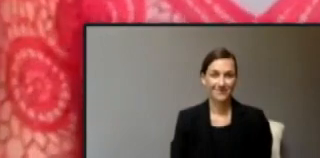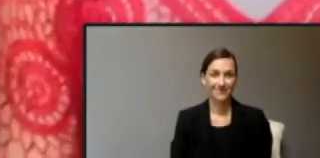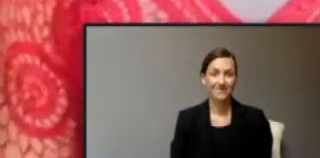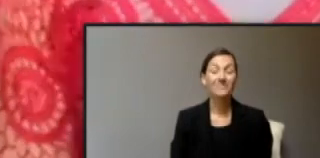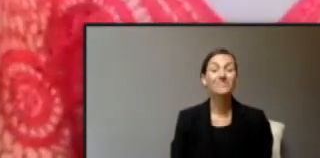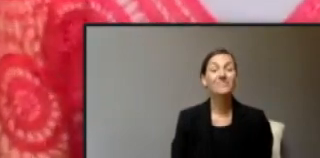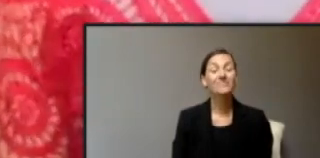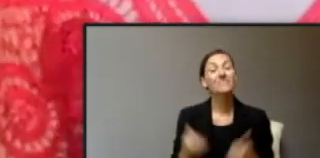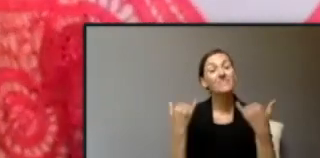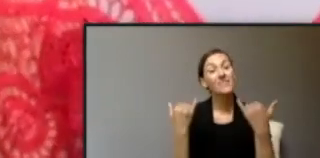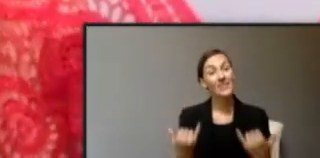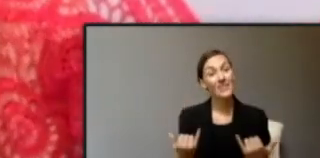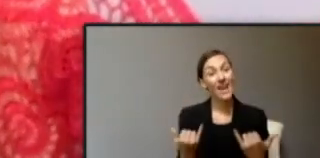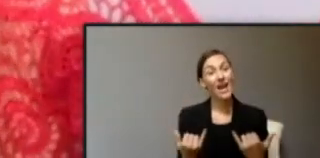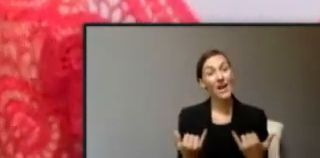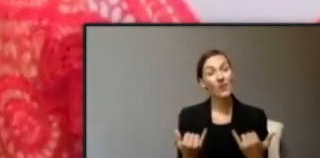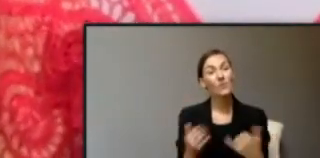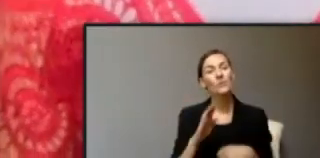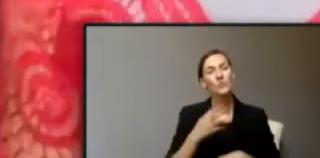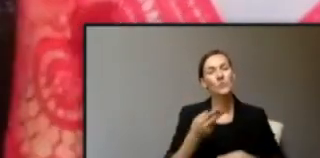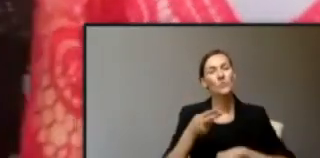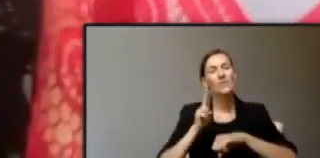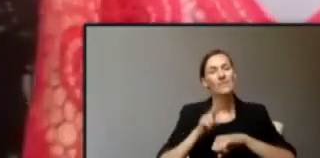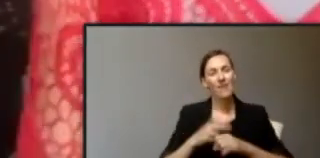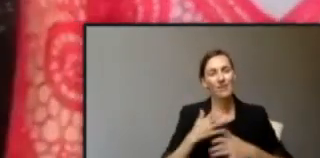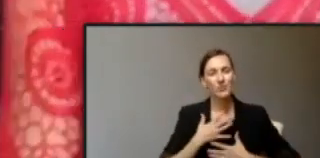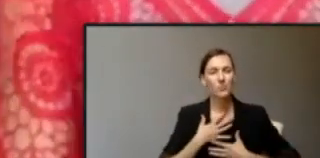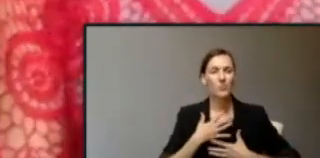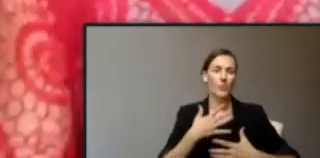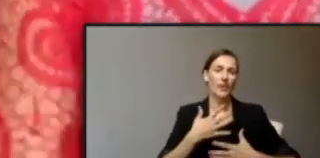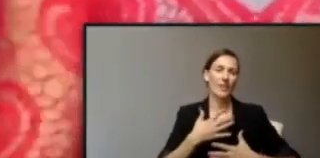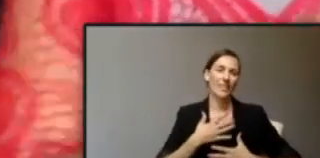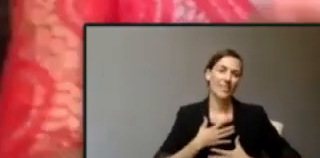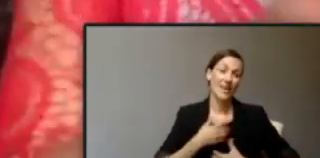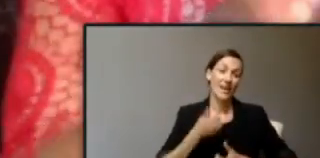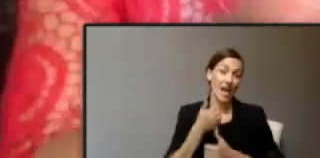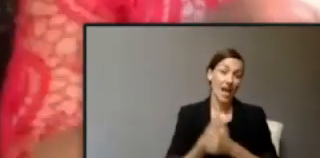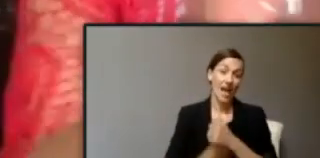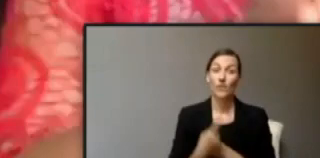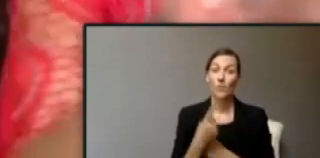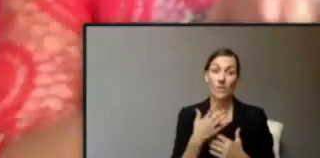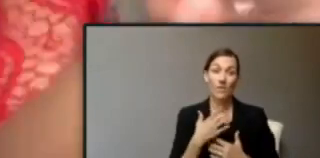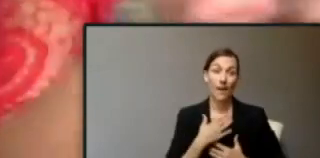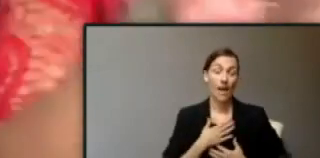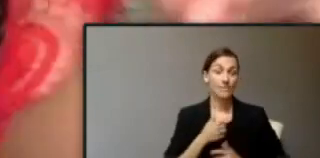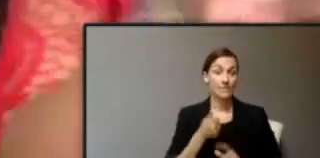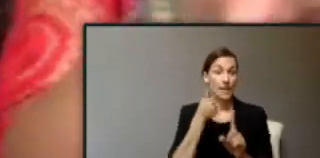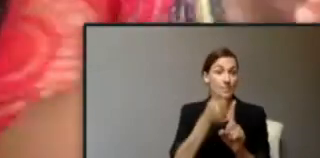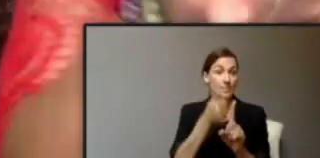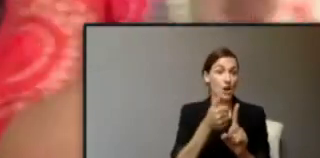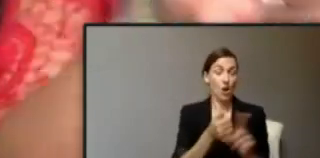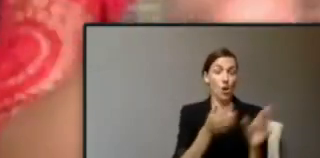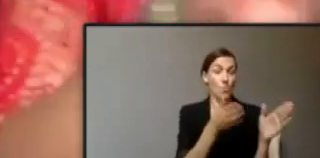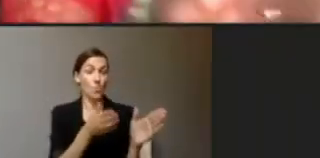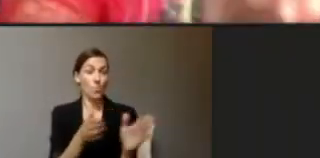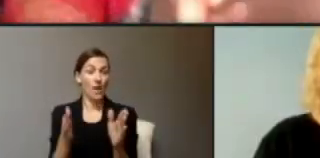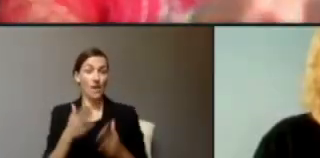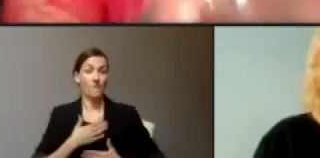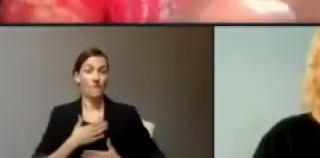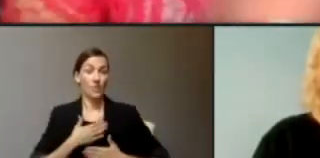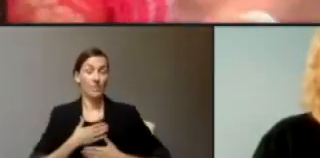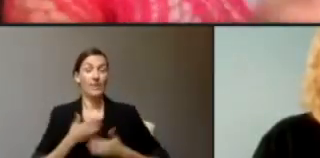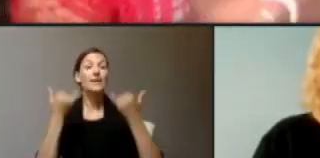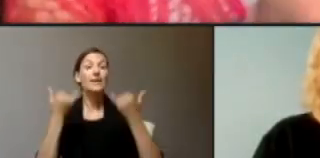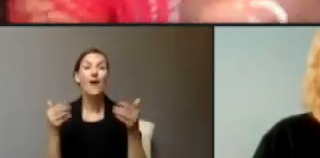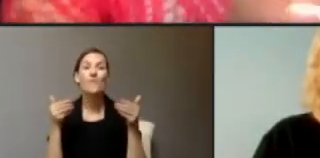And now return to your own natural breath. So everybody has their own special way of breathing. So if you would do this right now,